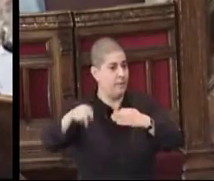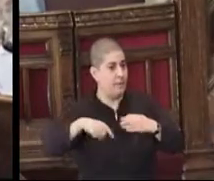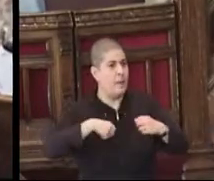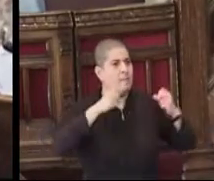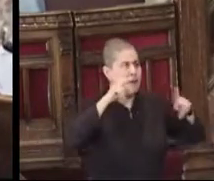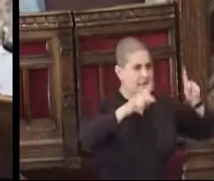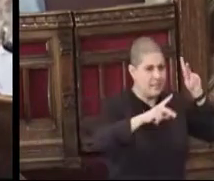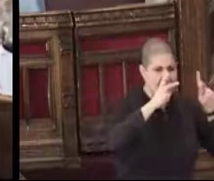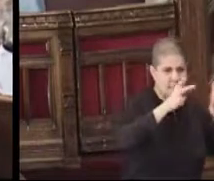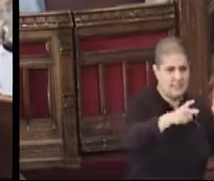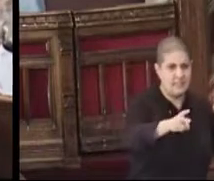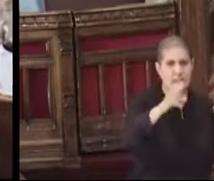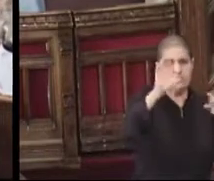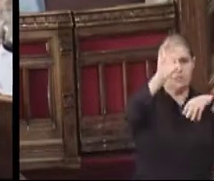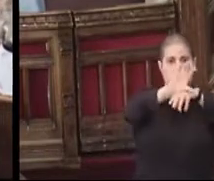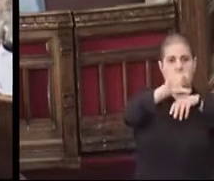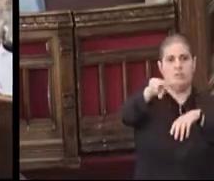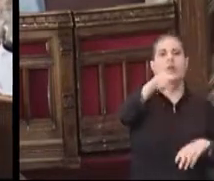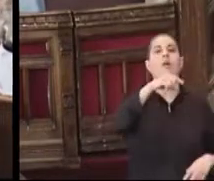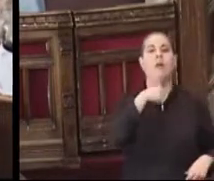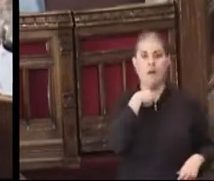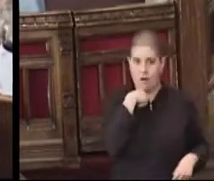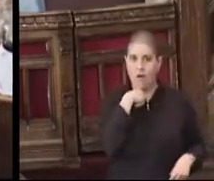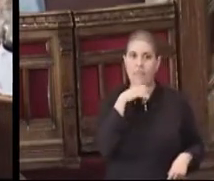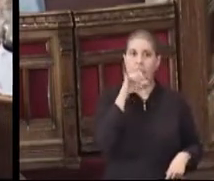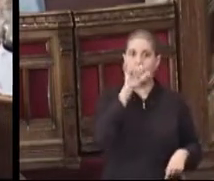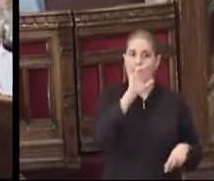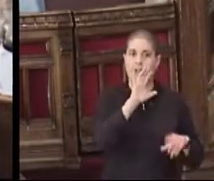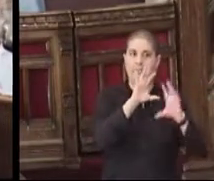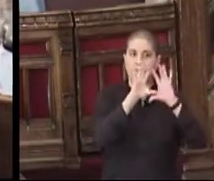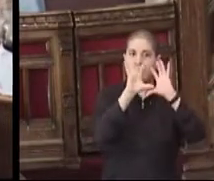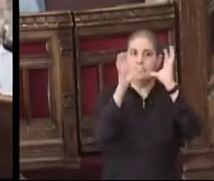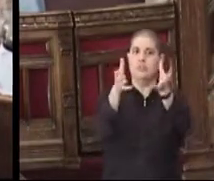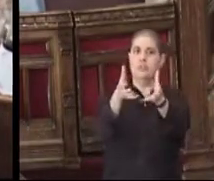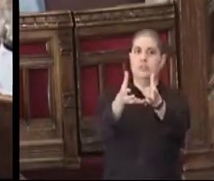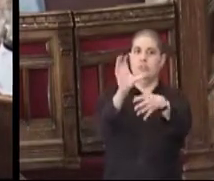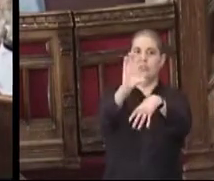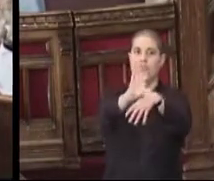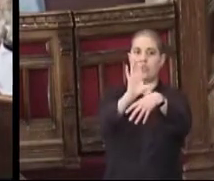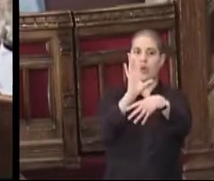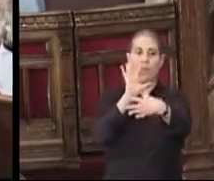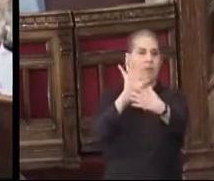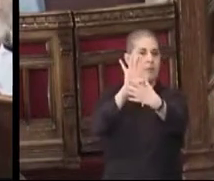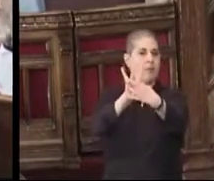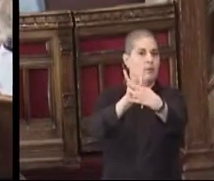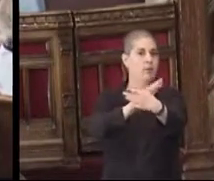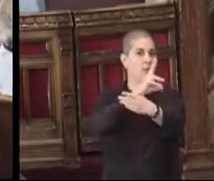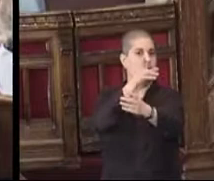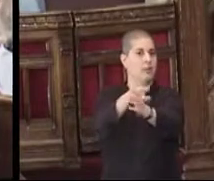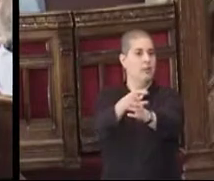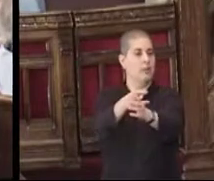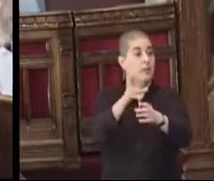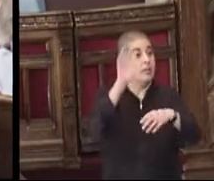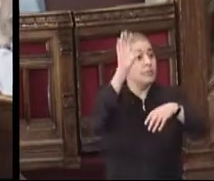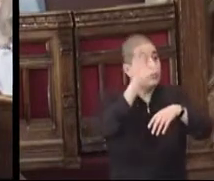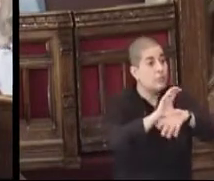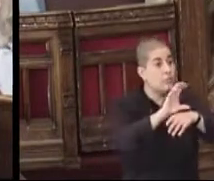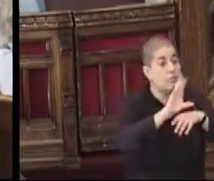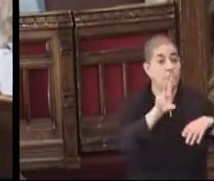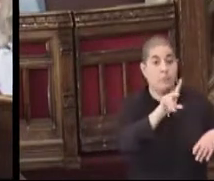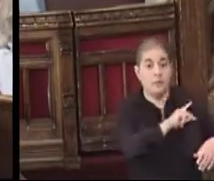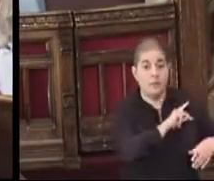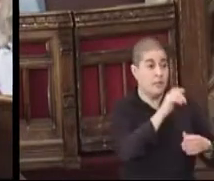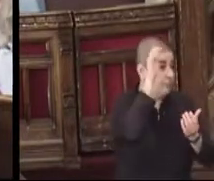seen the church at a distance and said, that's the kind of church I want to belong in. A church that's not just about